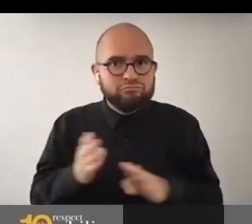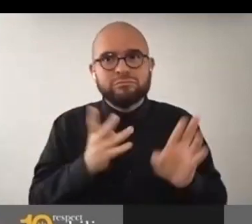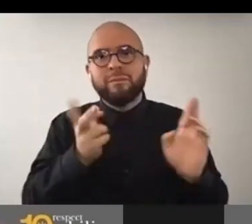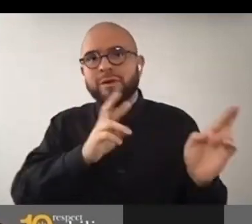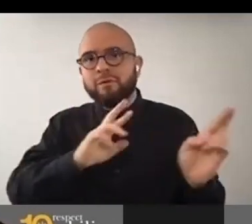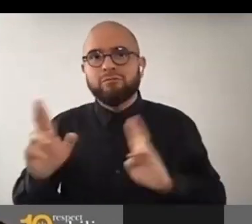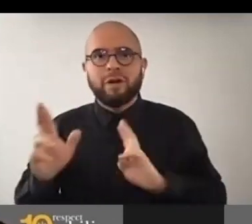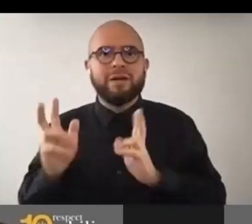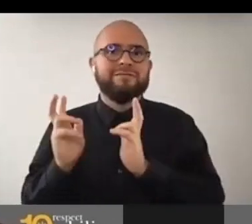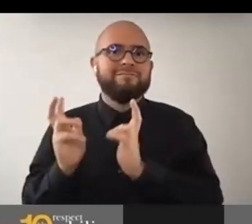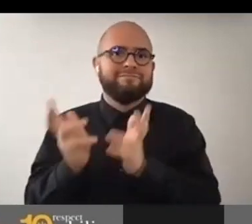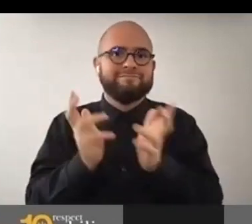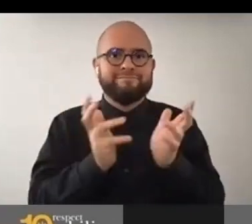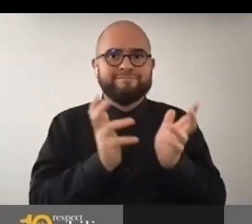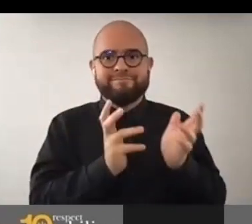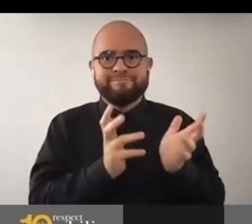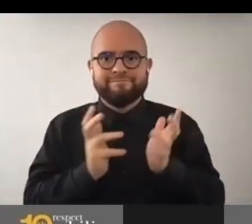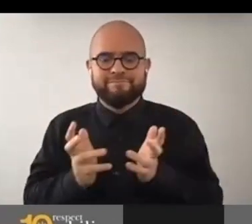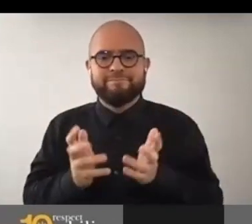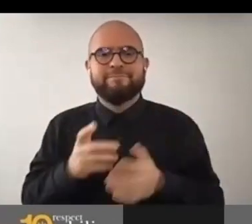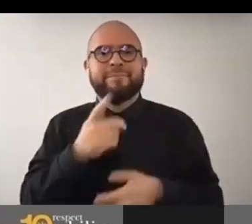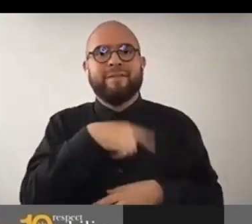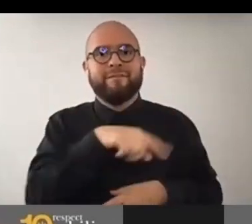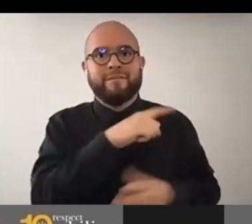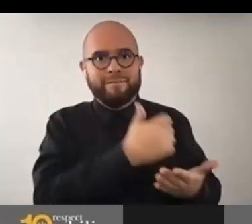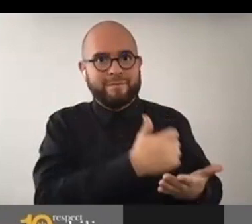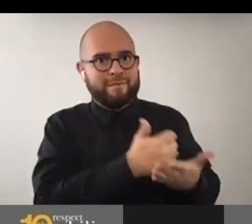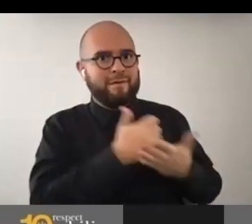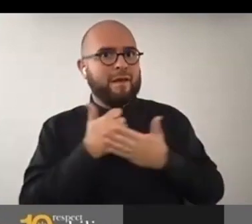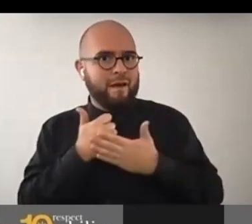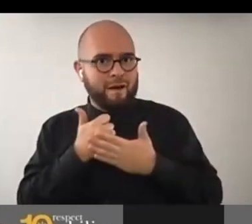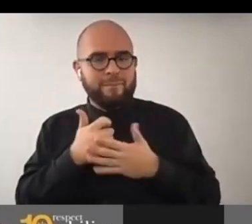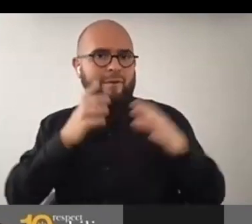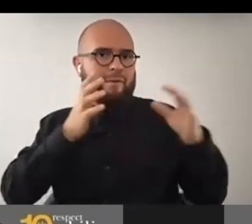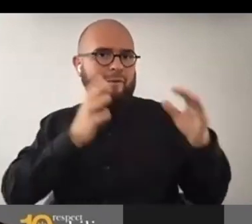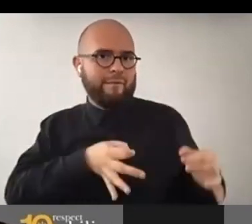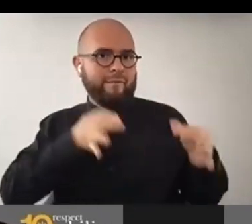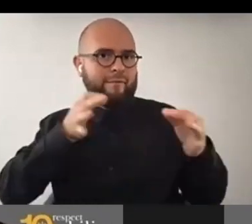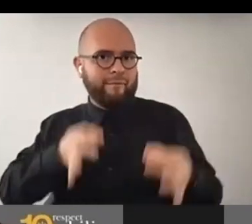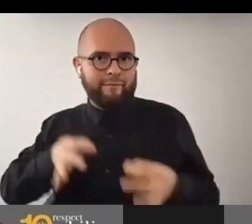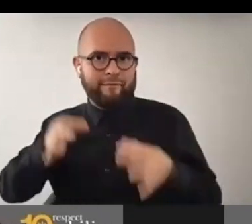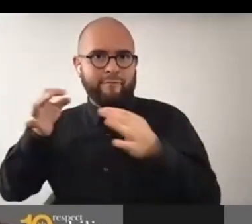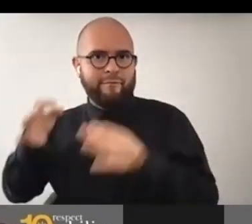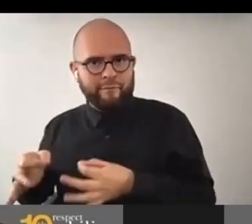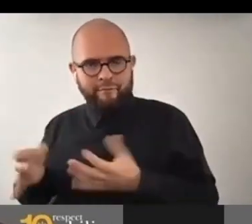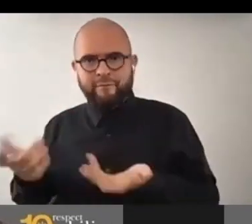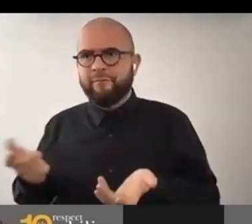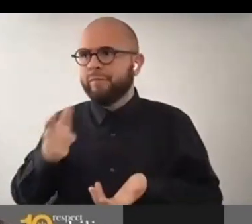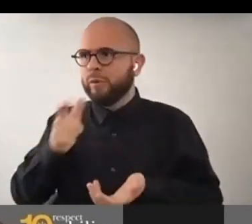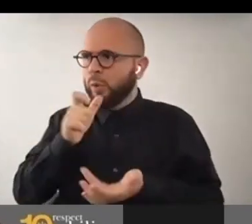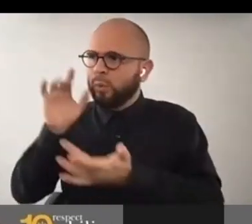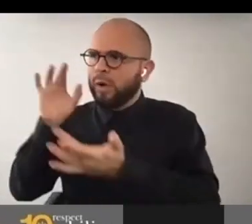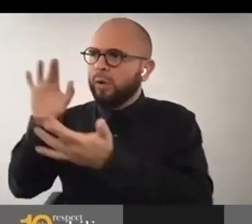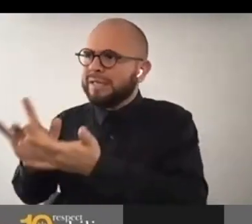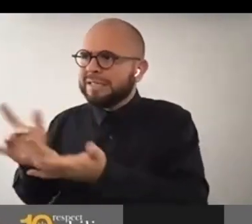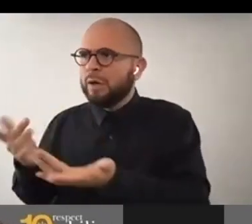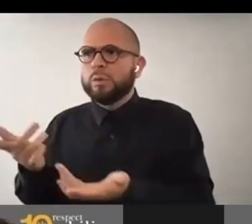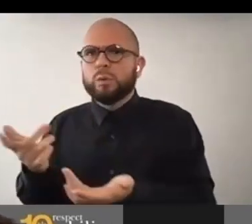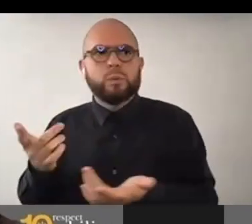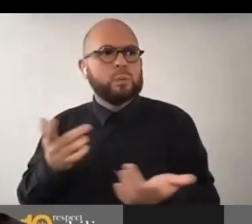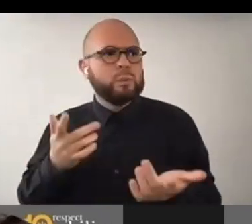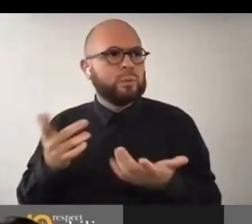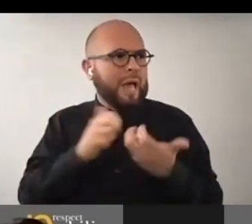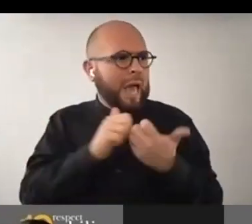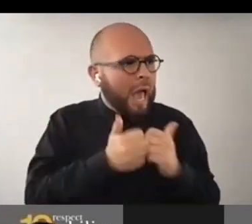conversations, helping us kind of make decisions about who to reach out to and how.